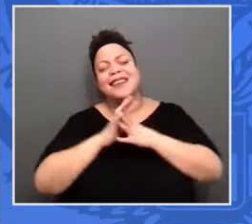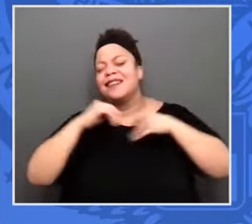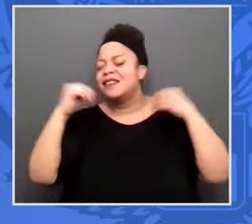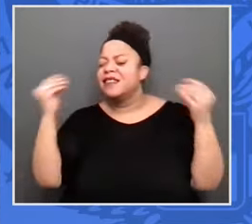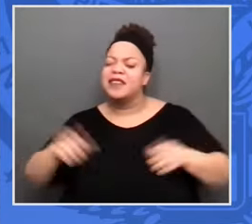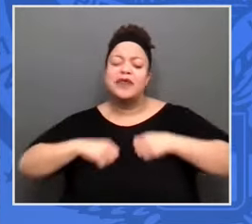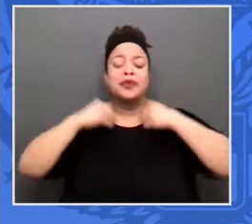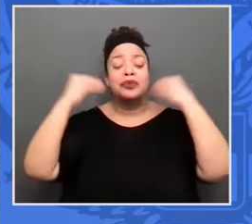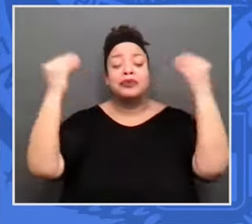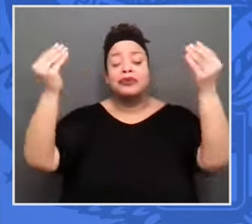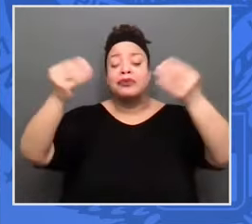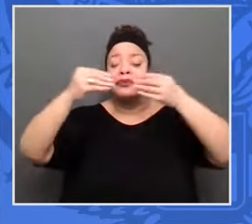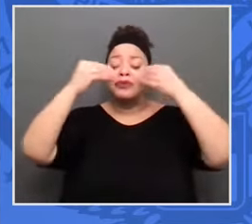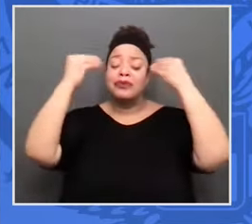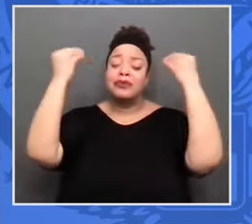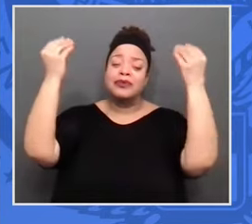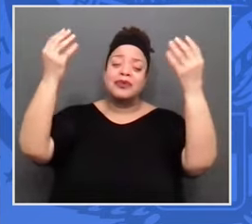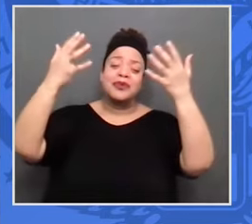Hallelujah.